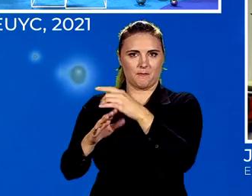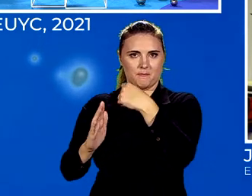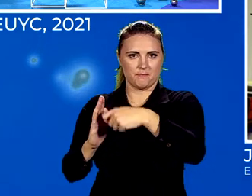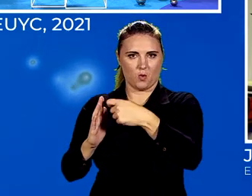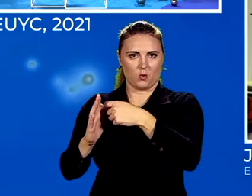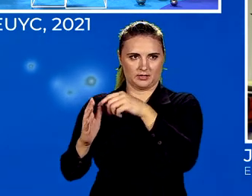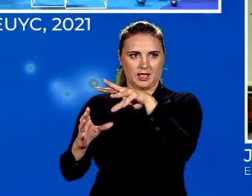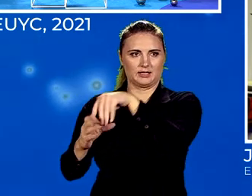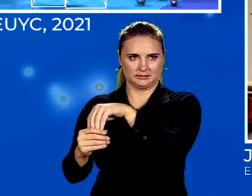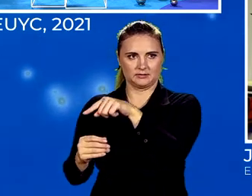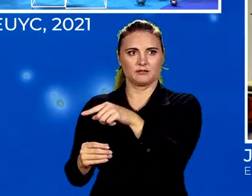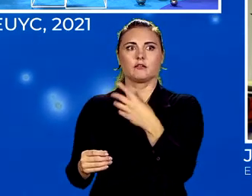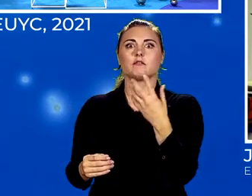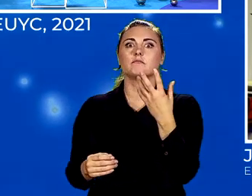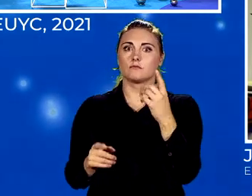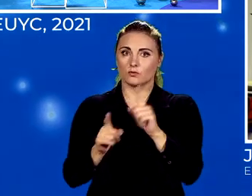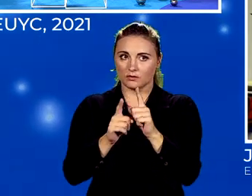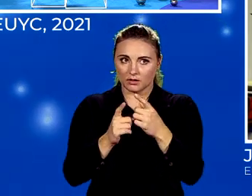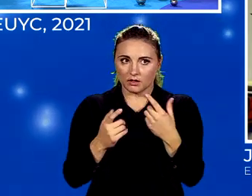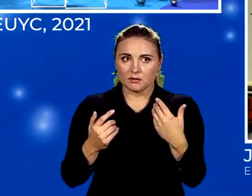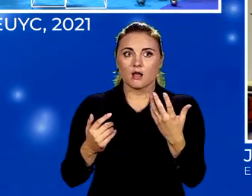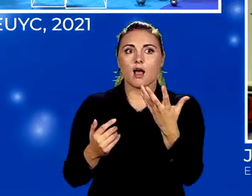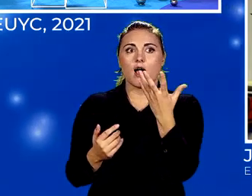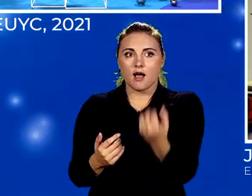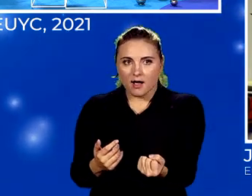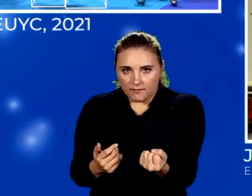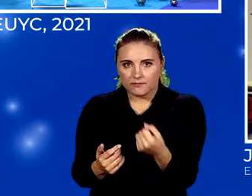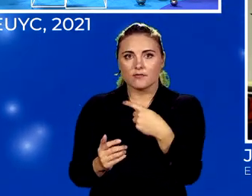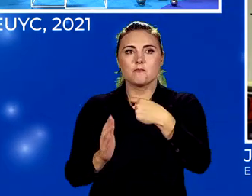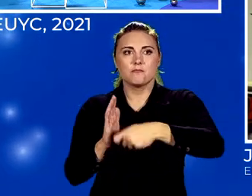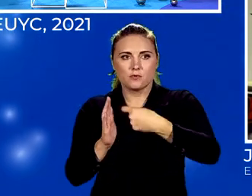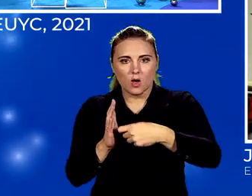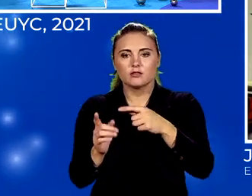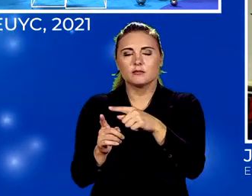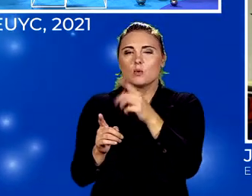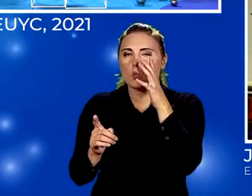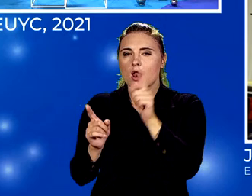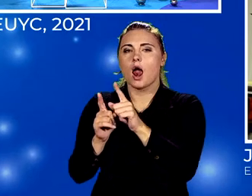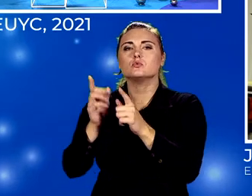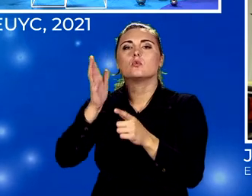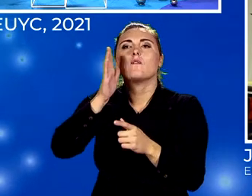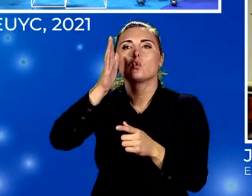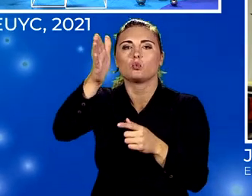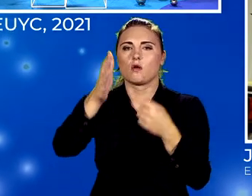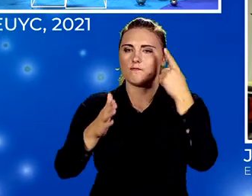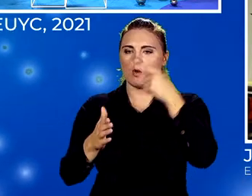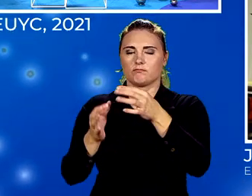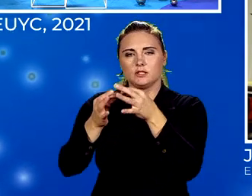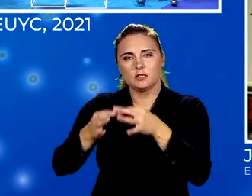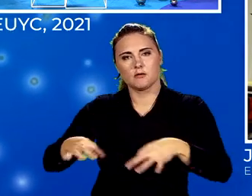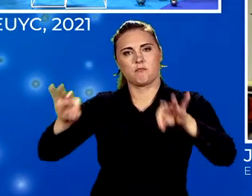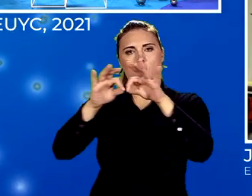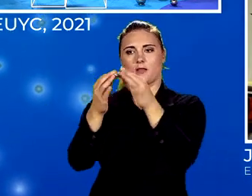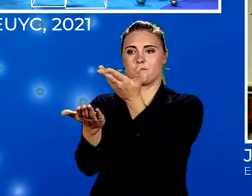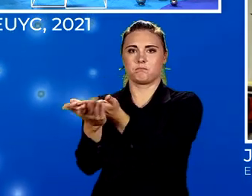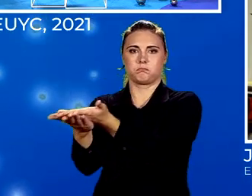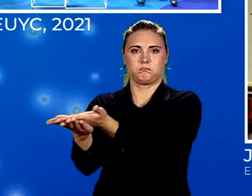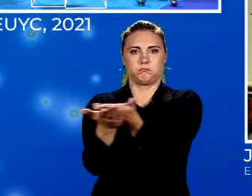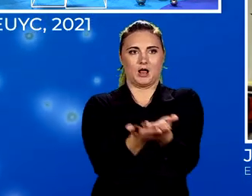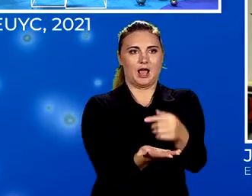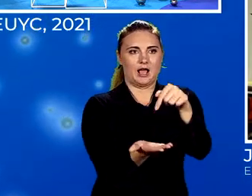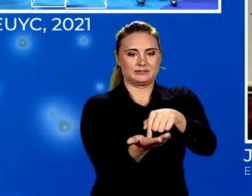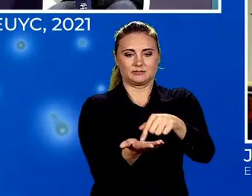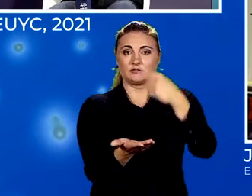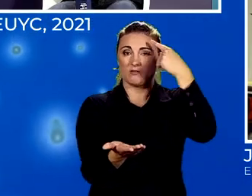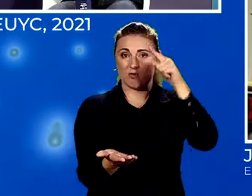was, and it will be also in the future, one of the core horizontal priorities for the EU programs. I think this is